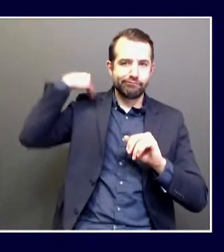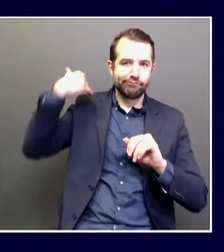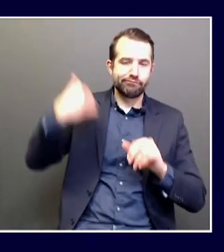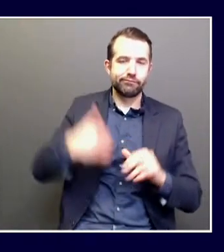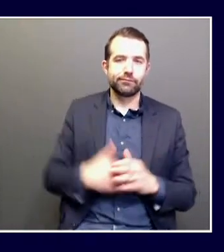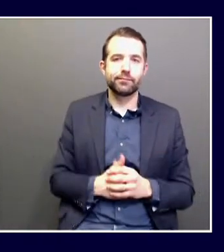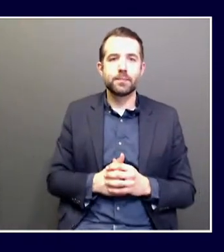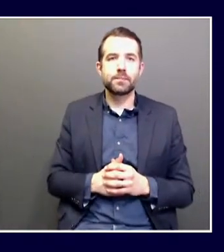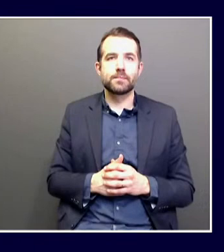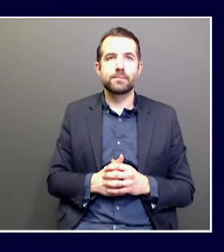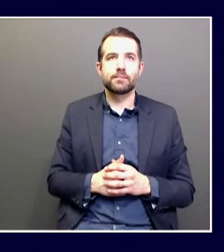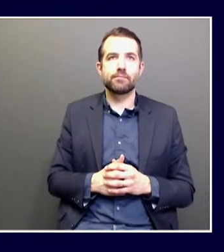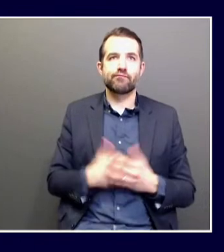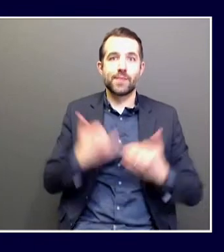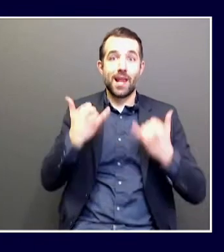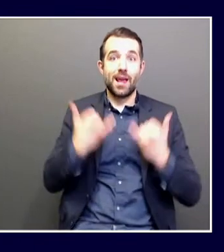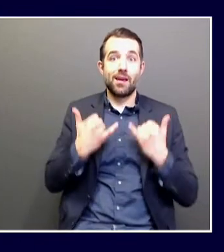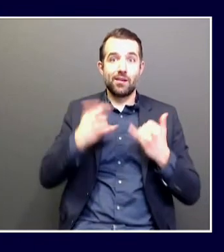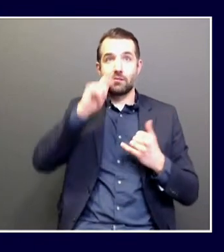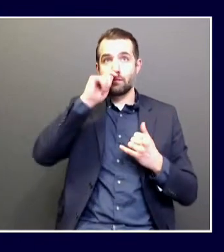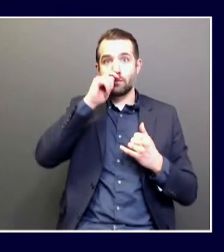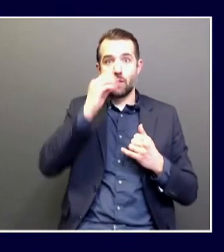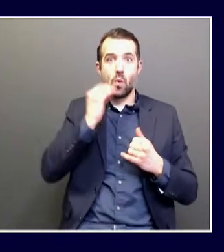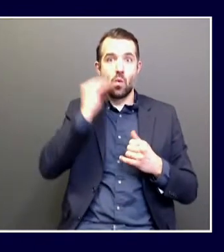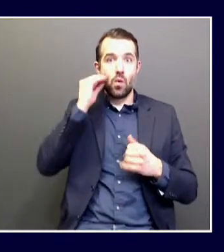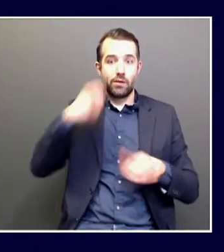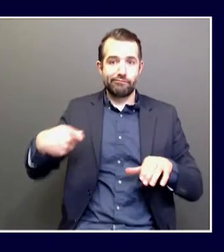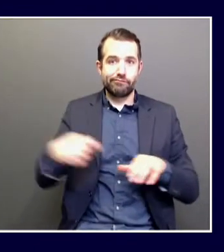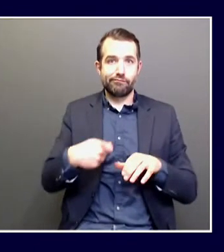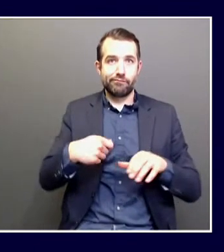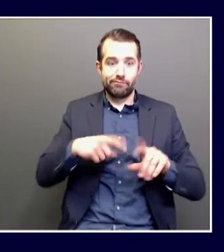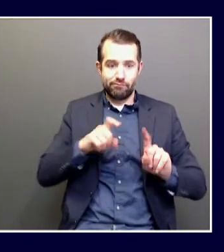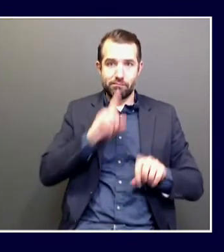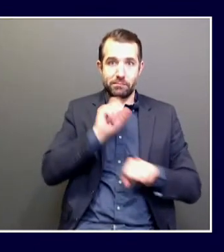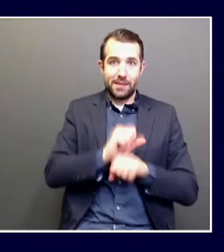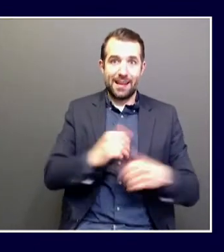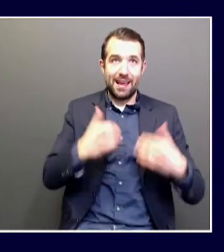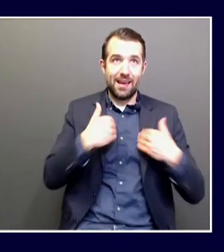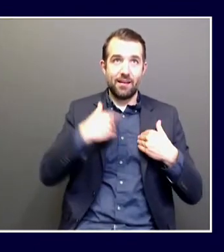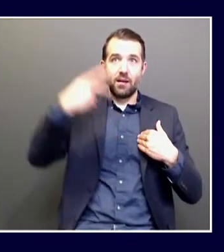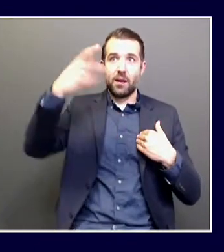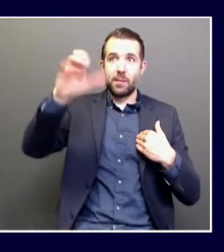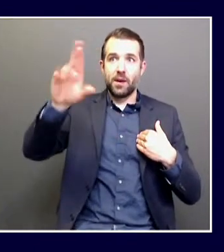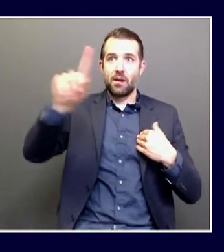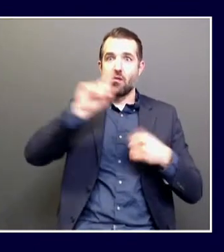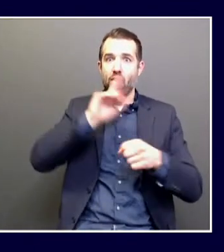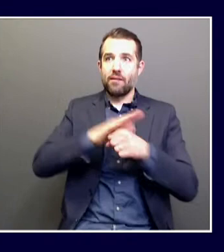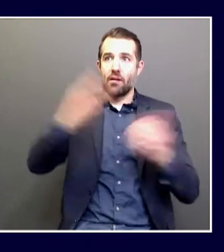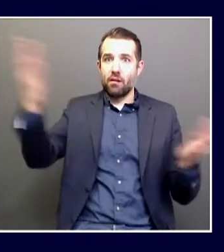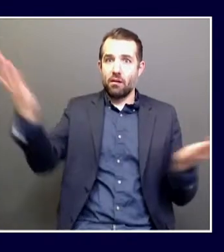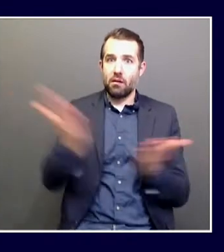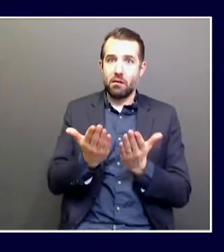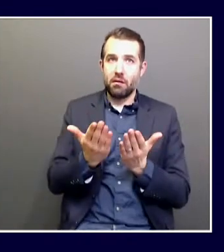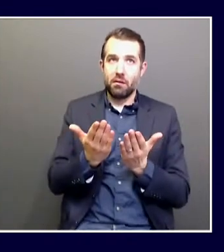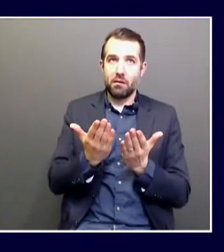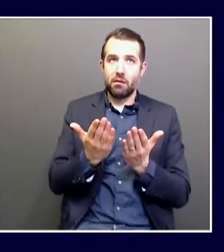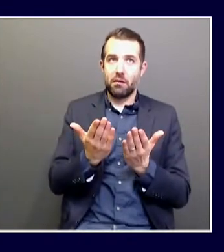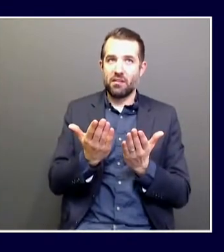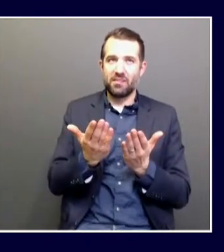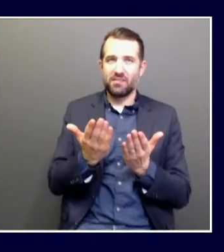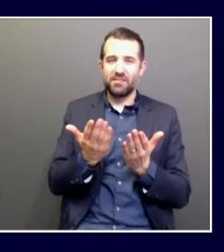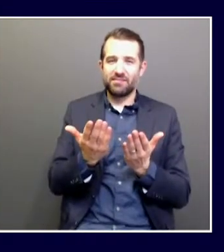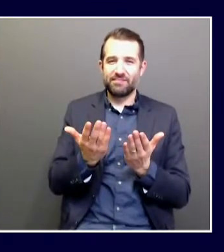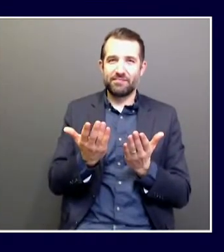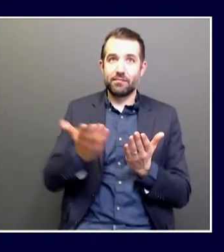6 months ago. Would that make it hard to compare now versus then? And then just my